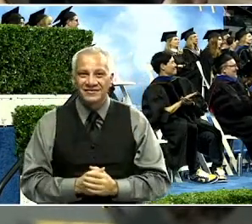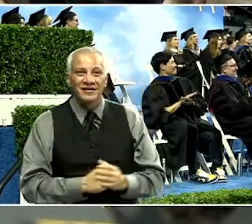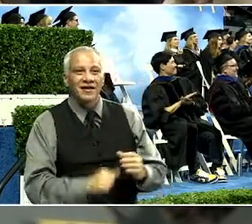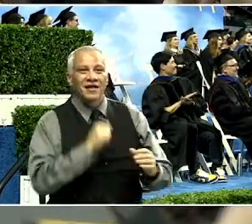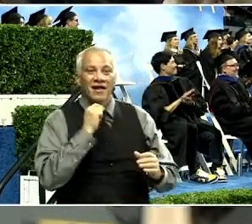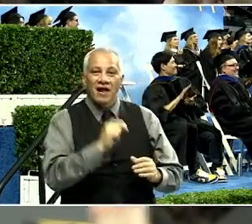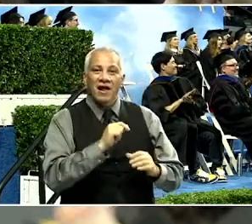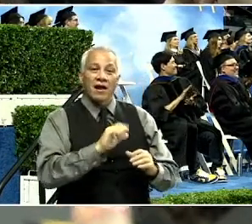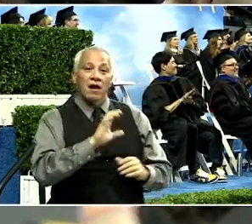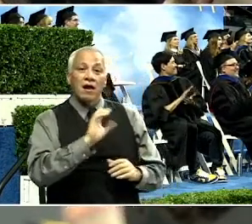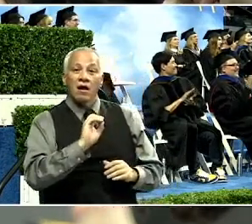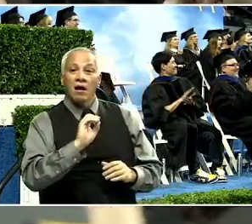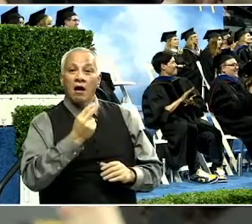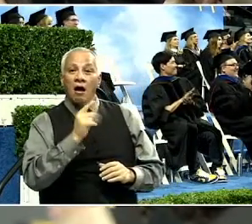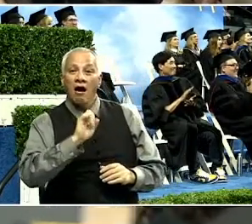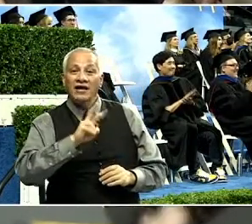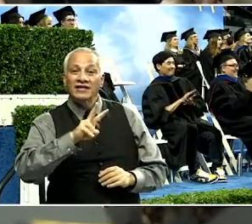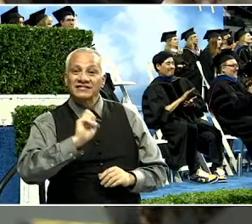cognitive science,